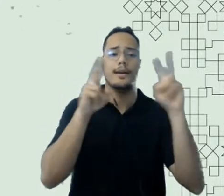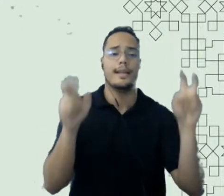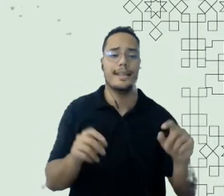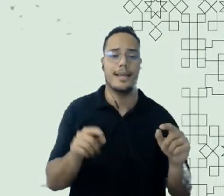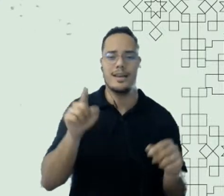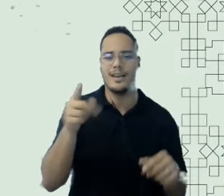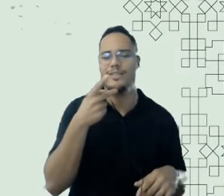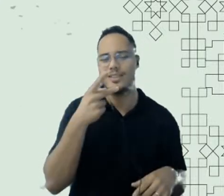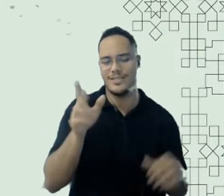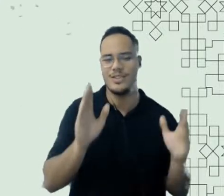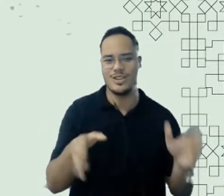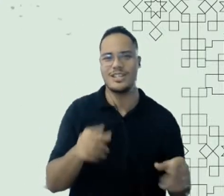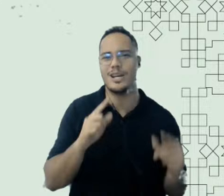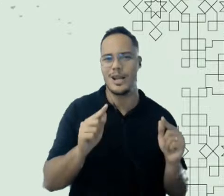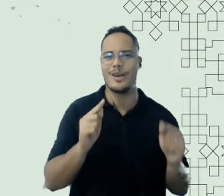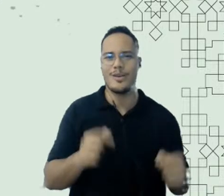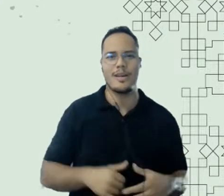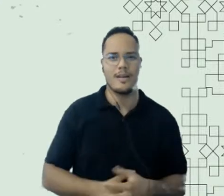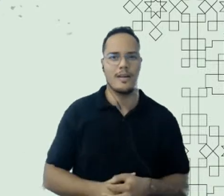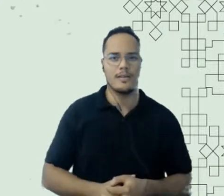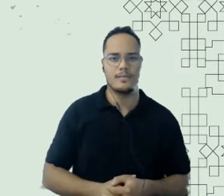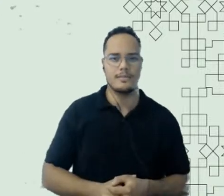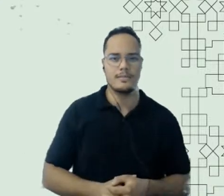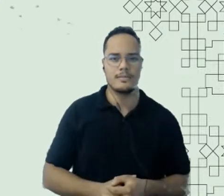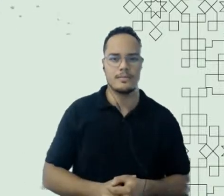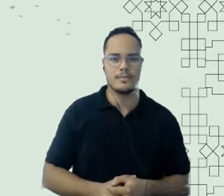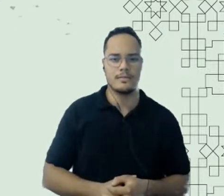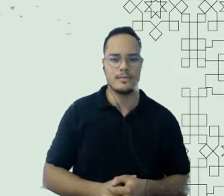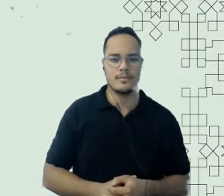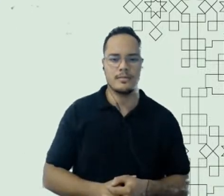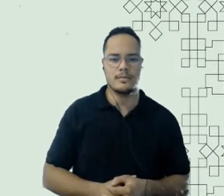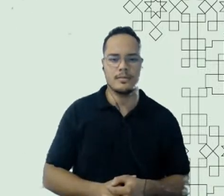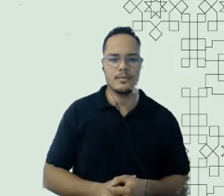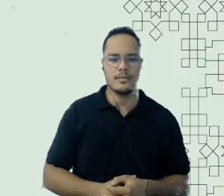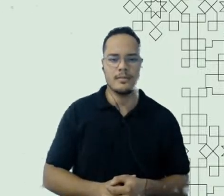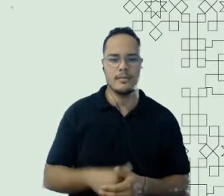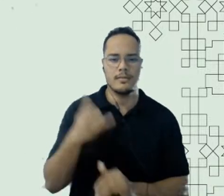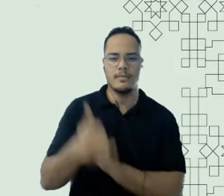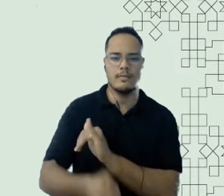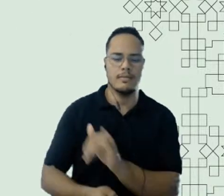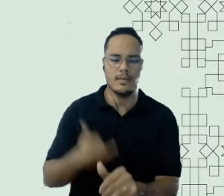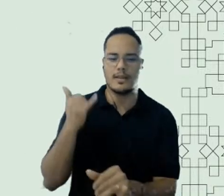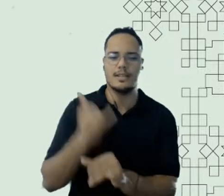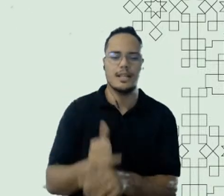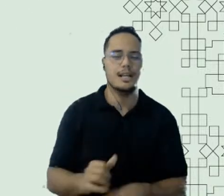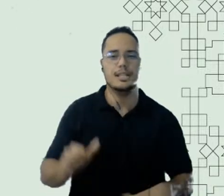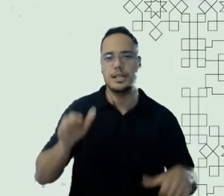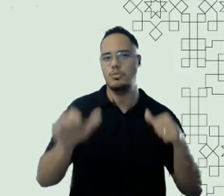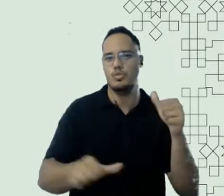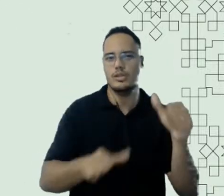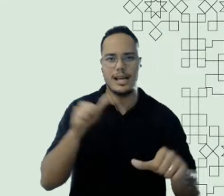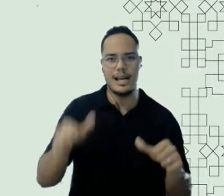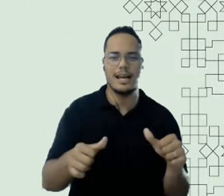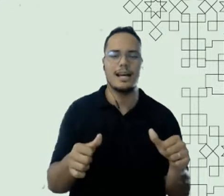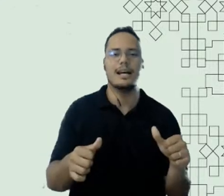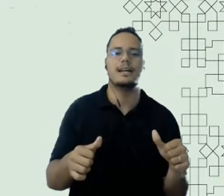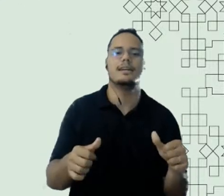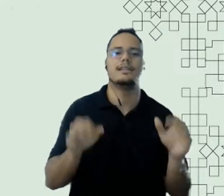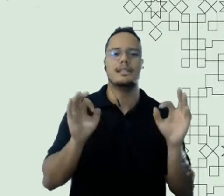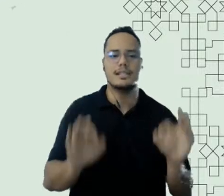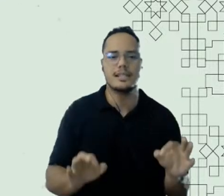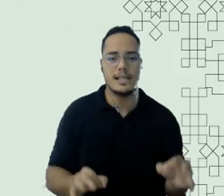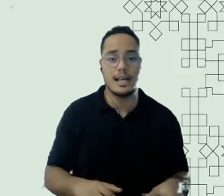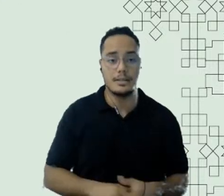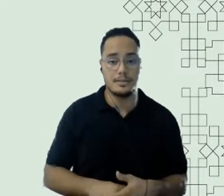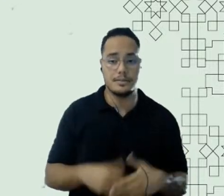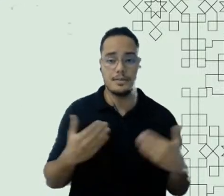the internet as we know it. It will never be the same anymore. And this was the discourse that we heard